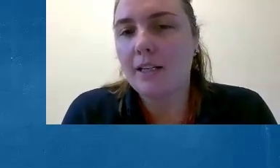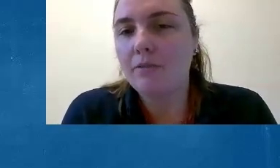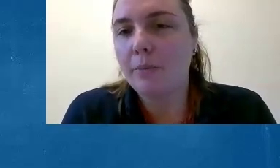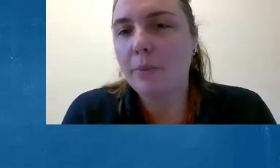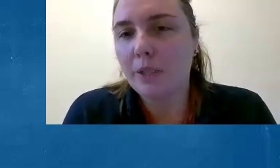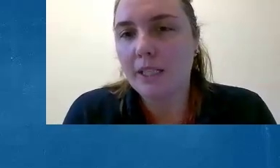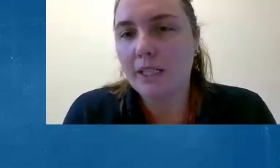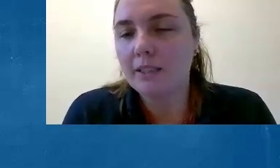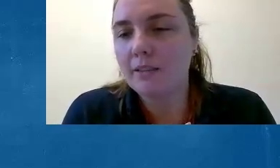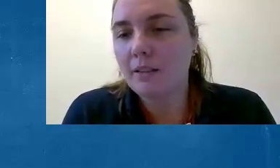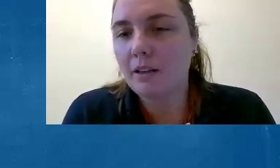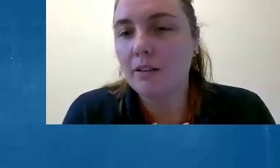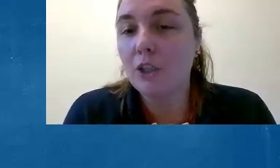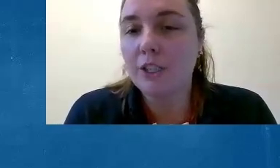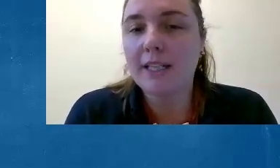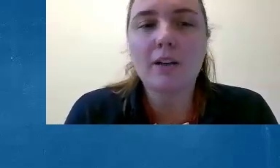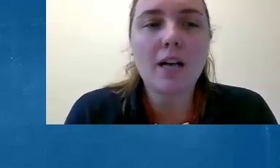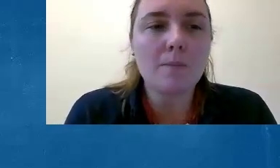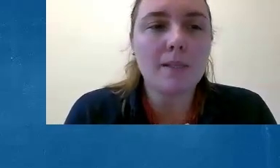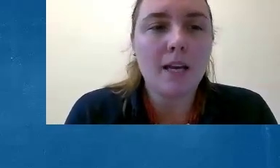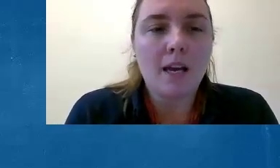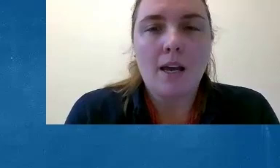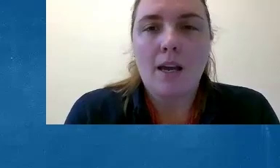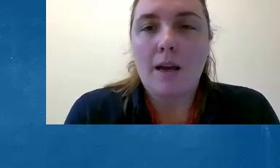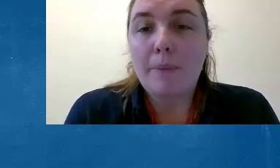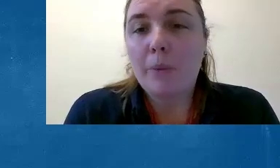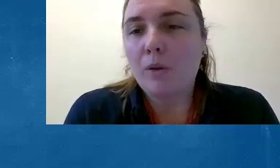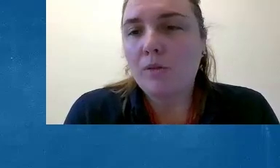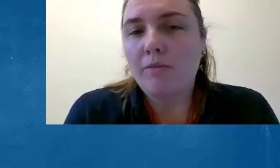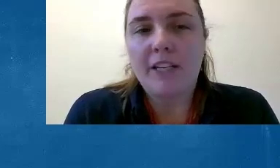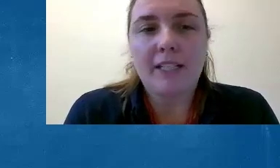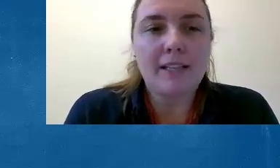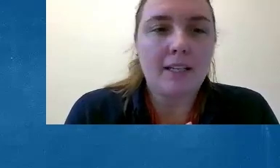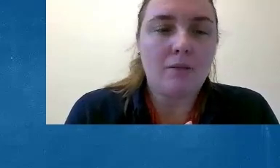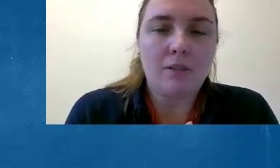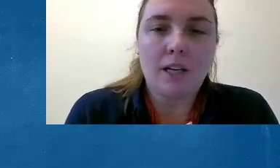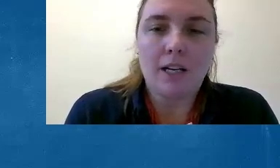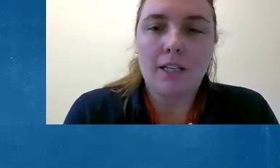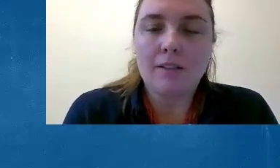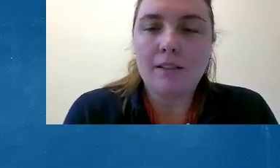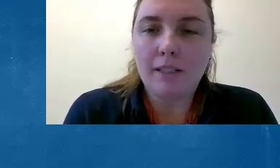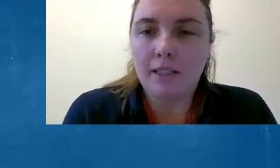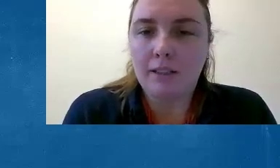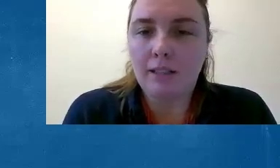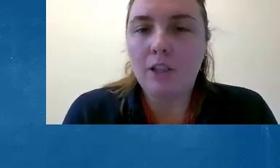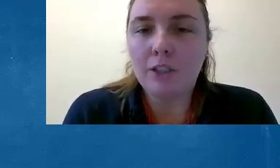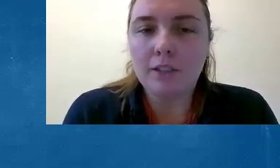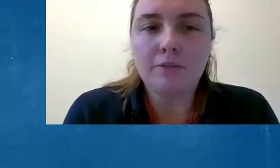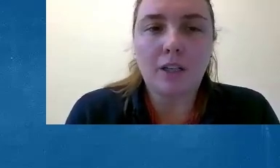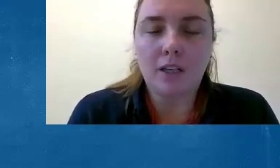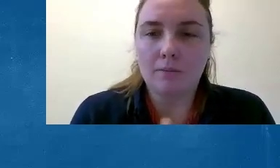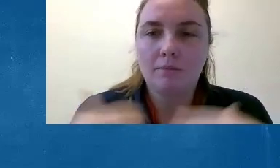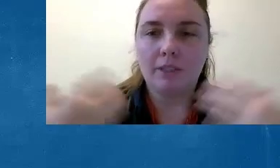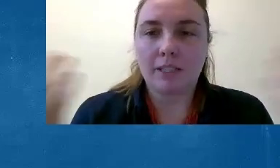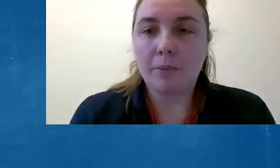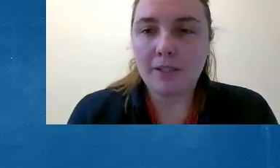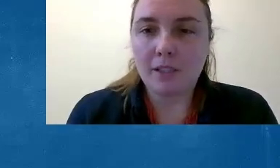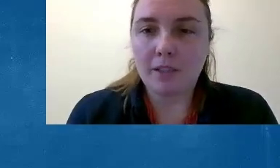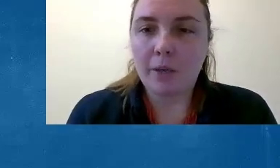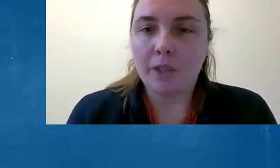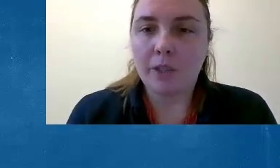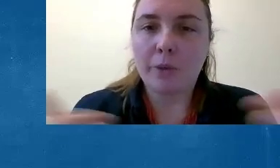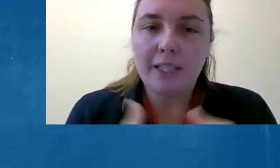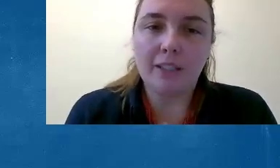that we can start reporting on learning outcomes, but we're also very excited to start seeing and learning from